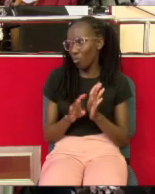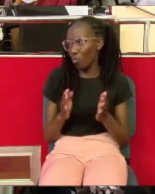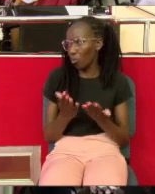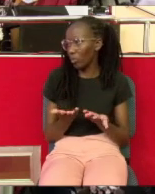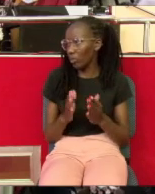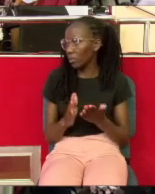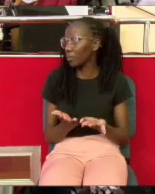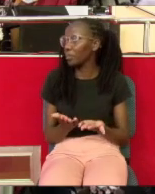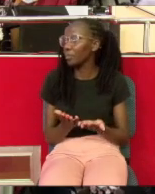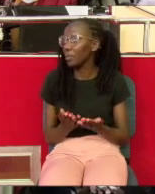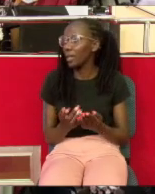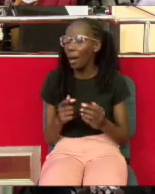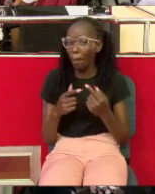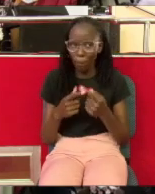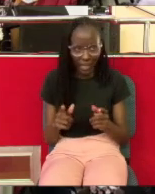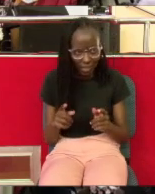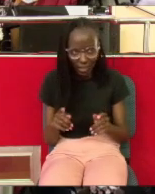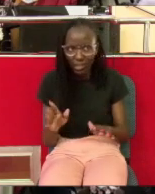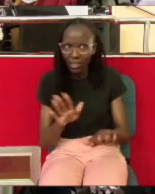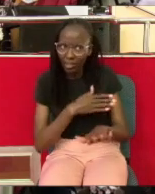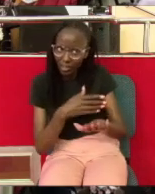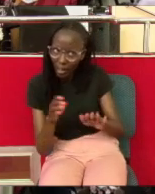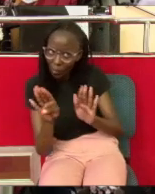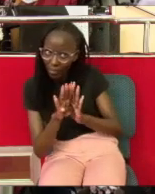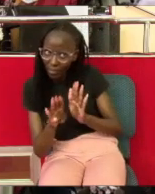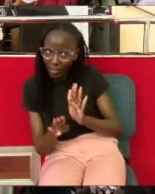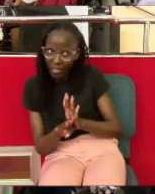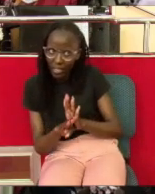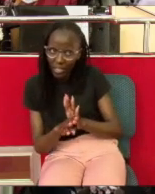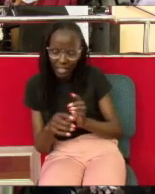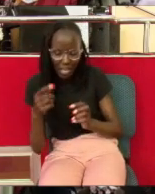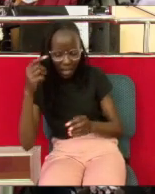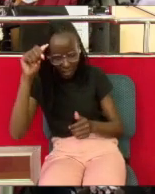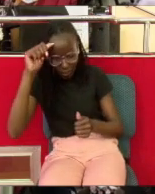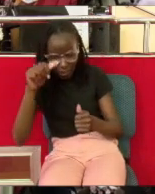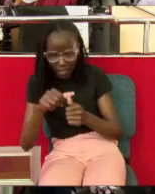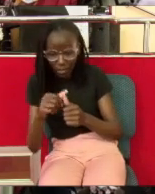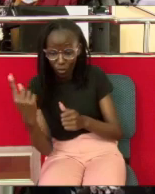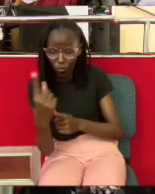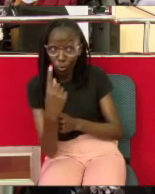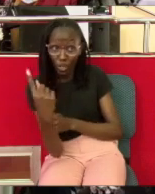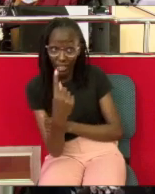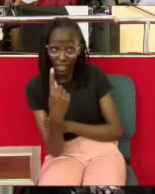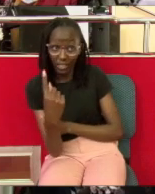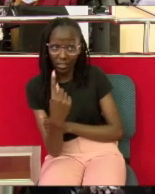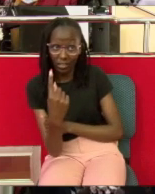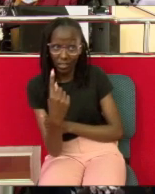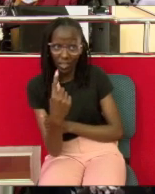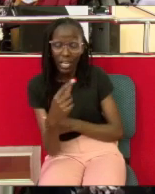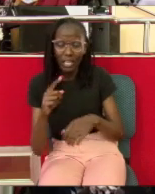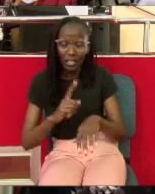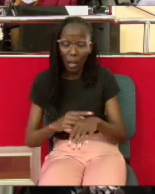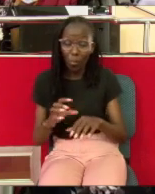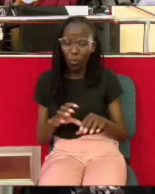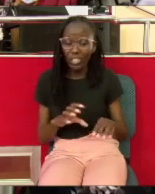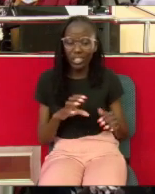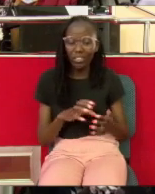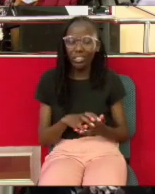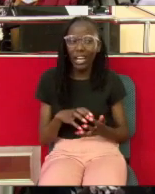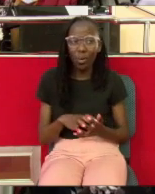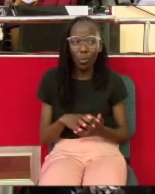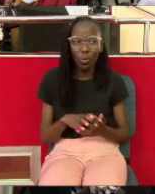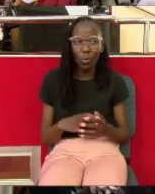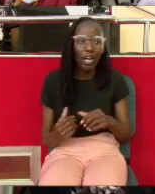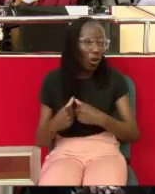book. Lakini kitabu hiki reminds us of loneliness. Inatukumbusha upweke. In our struggles. Inatukumbusha